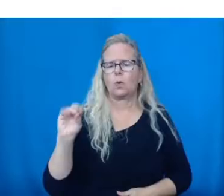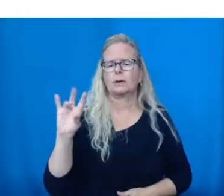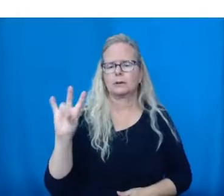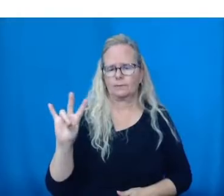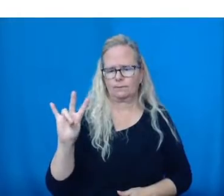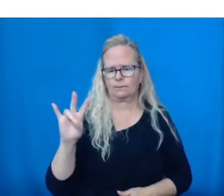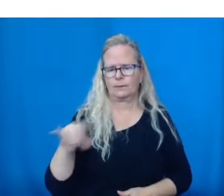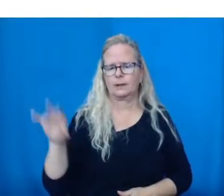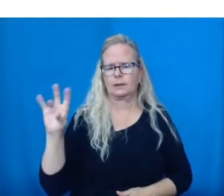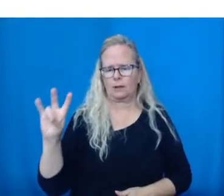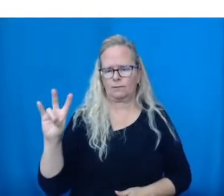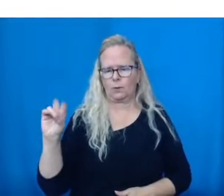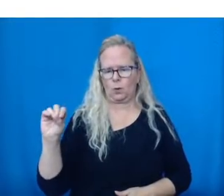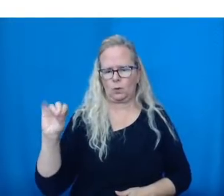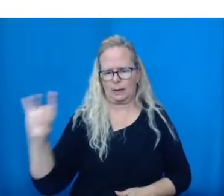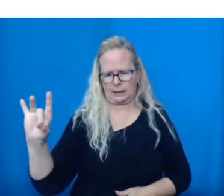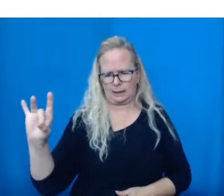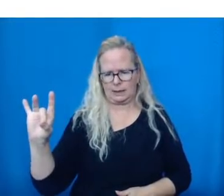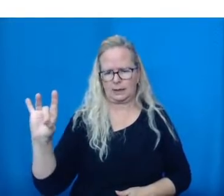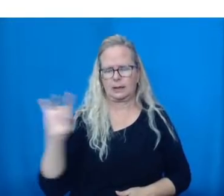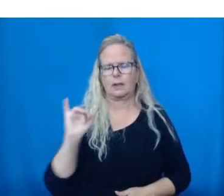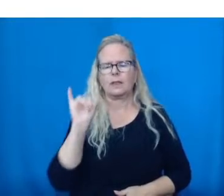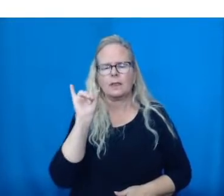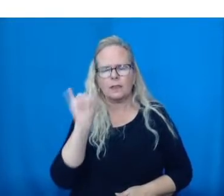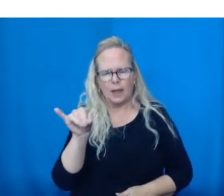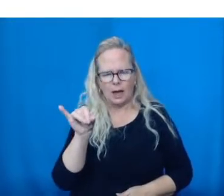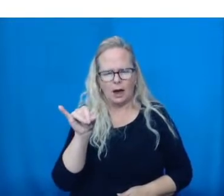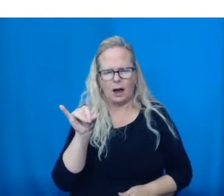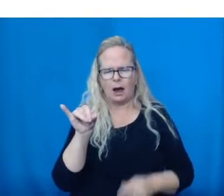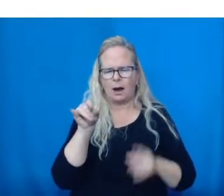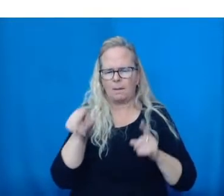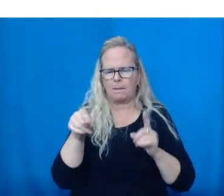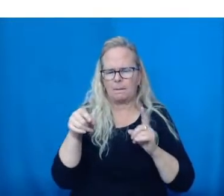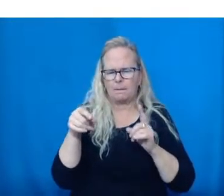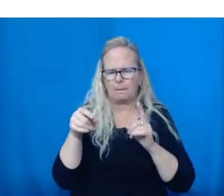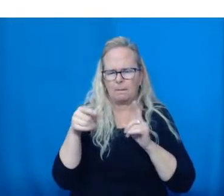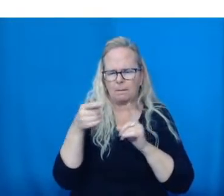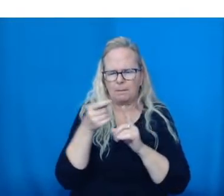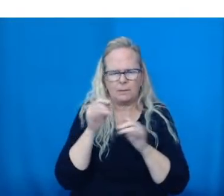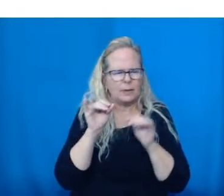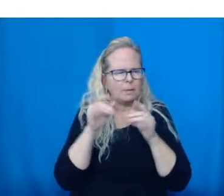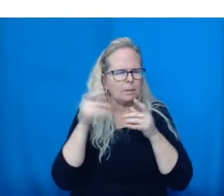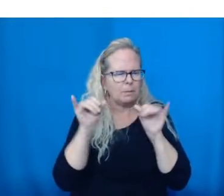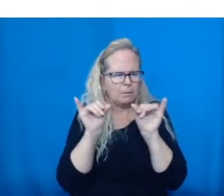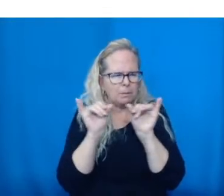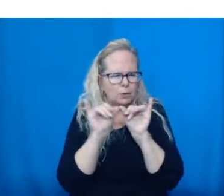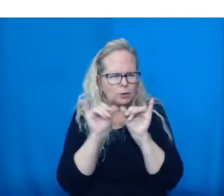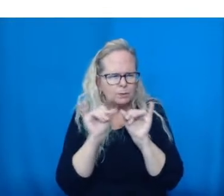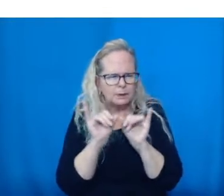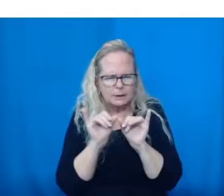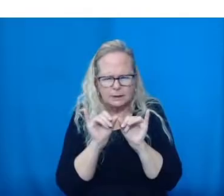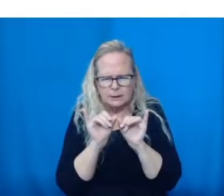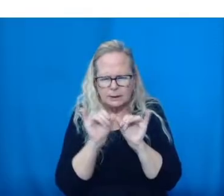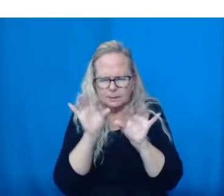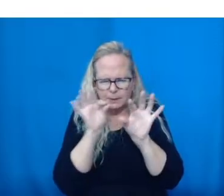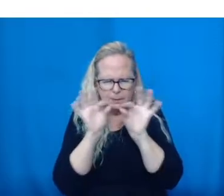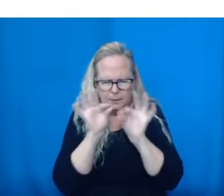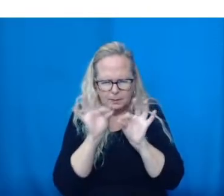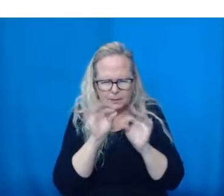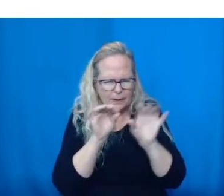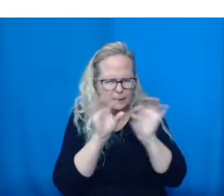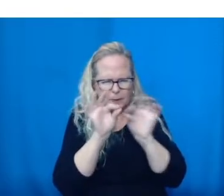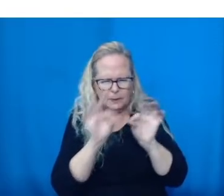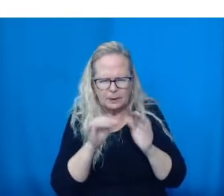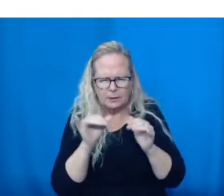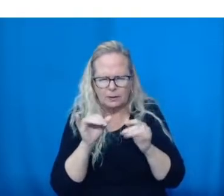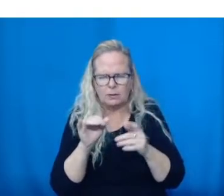definitions for health-related sampling, and it talks about inhalable particulate being less than 100 microns.